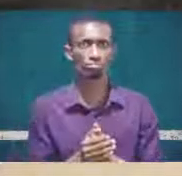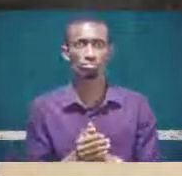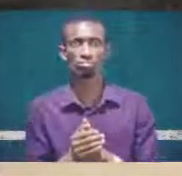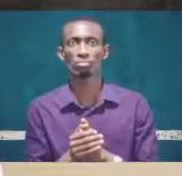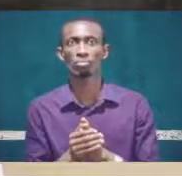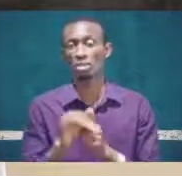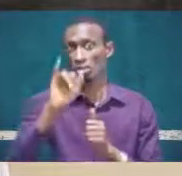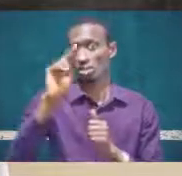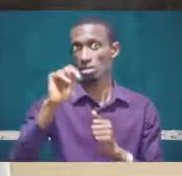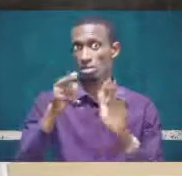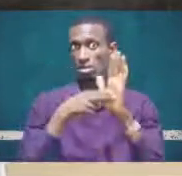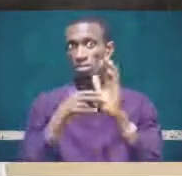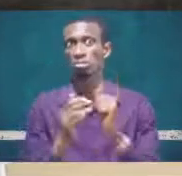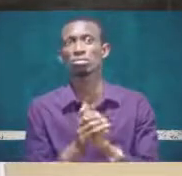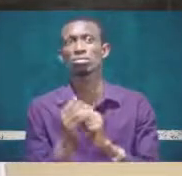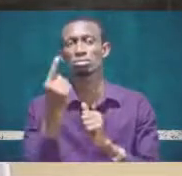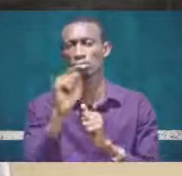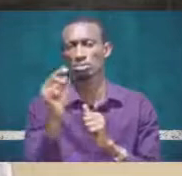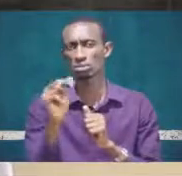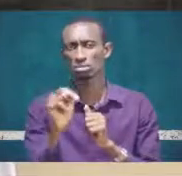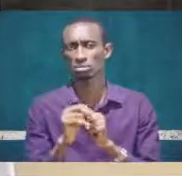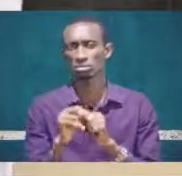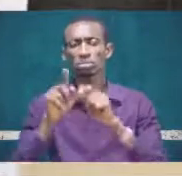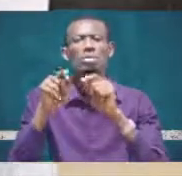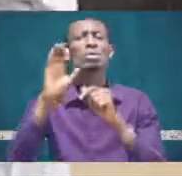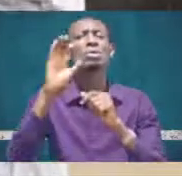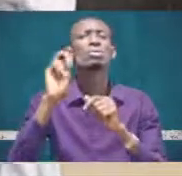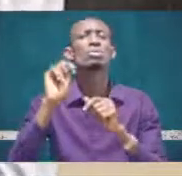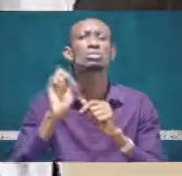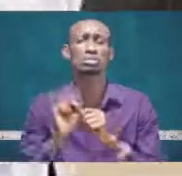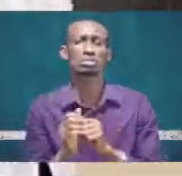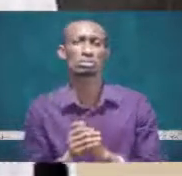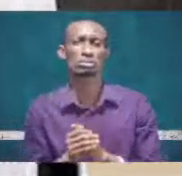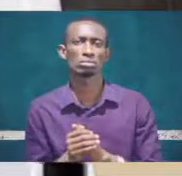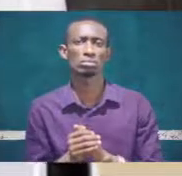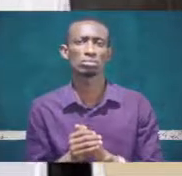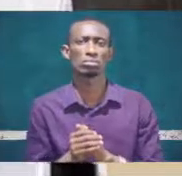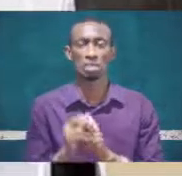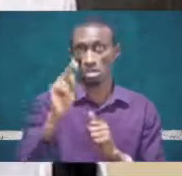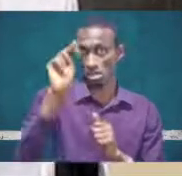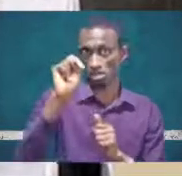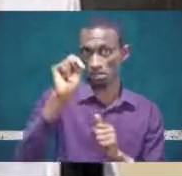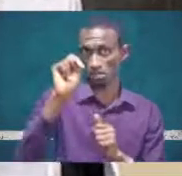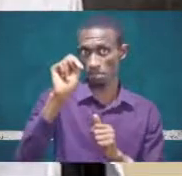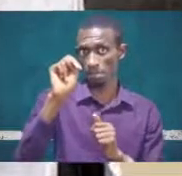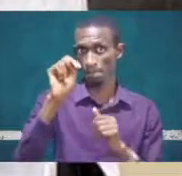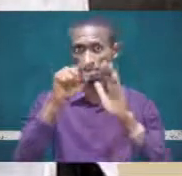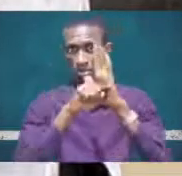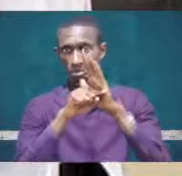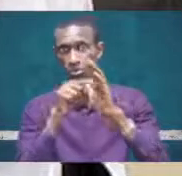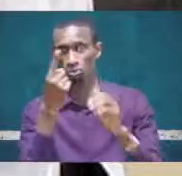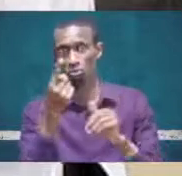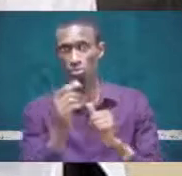in is equal to 1 divided by n, cosine of n minus